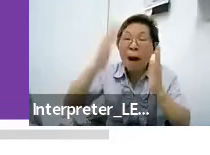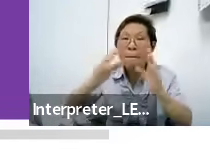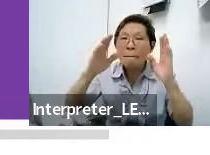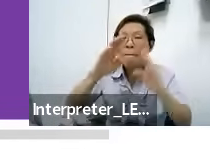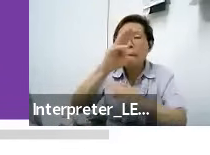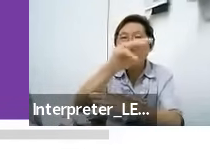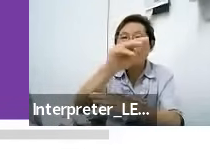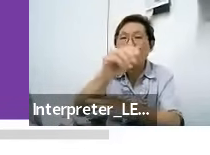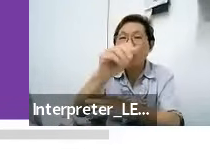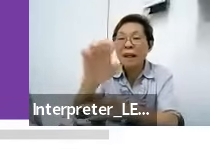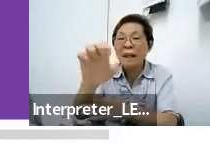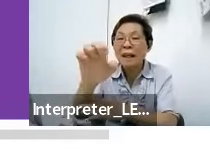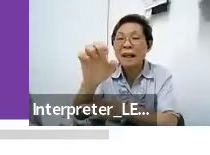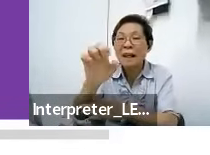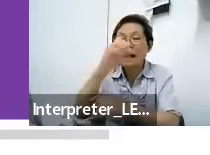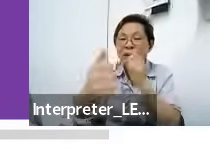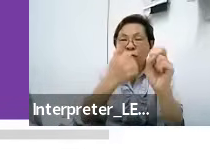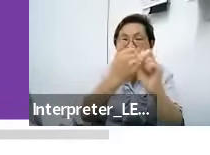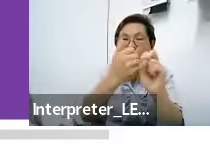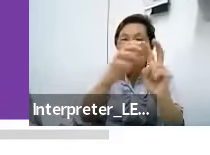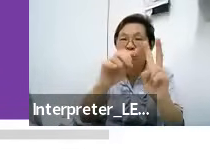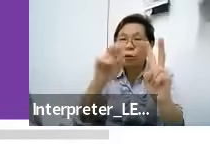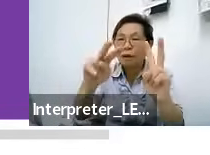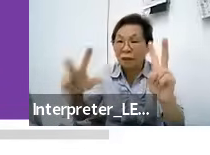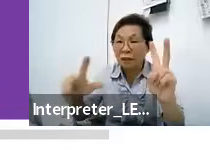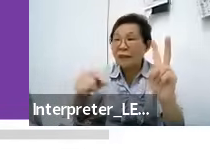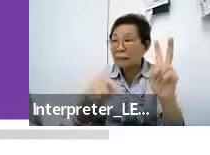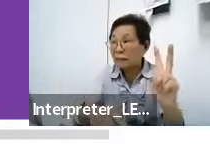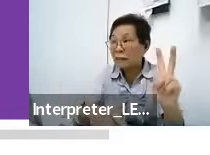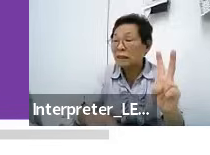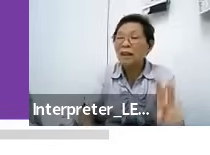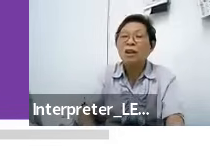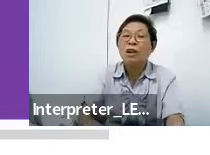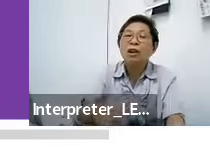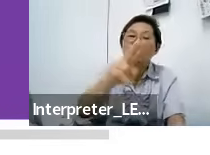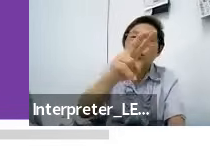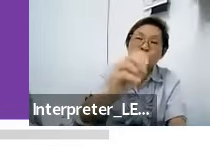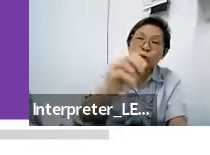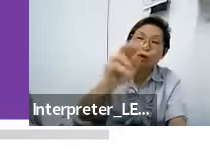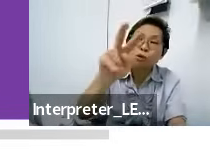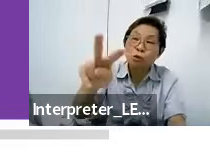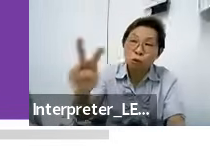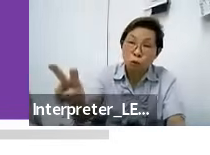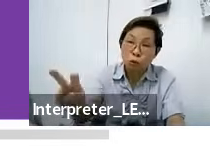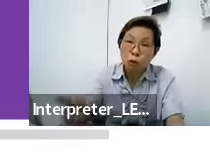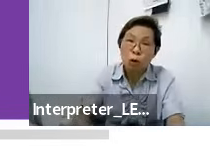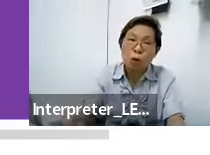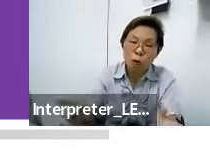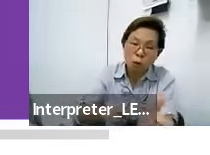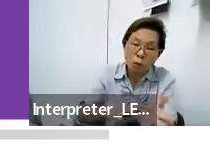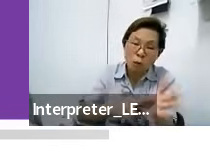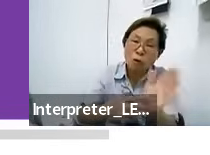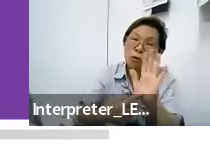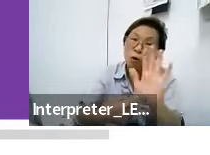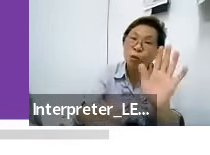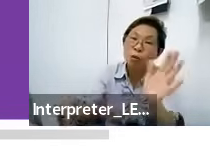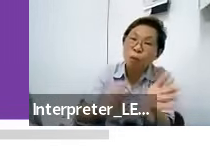Education in 2023, the 2022 report showed